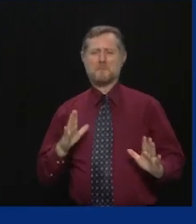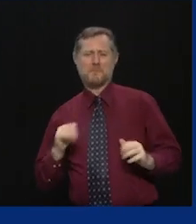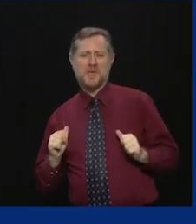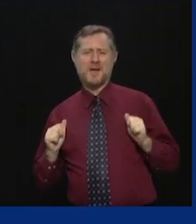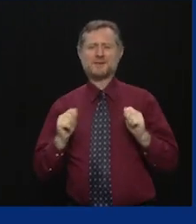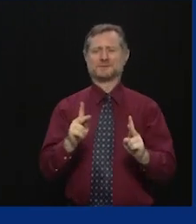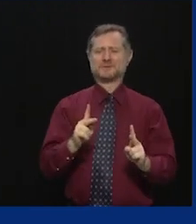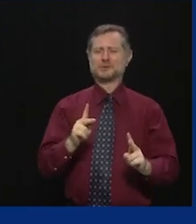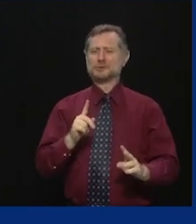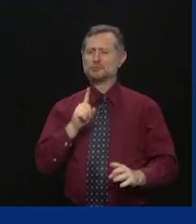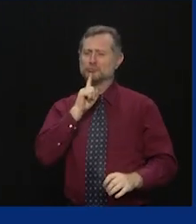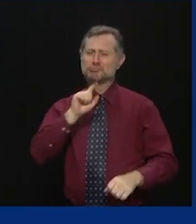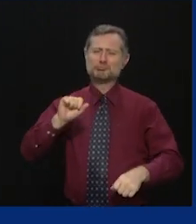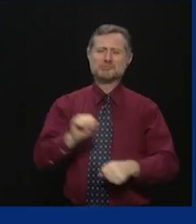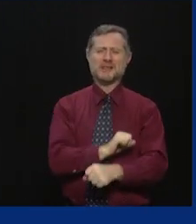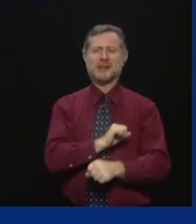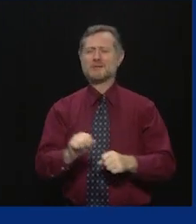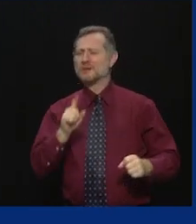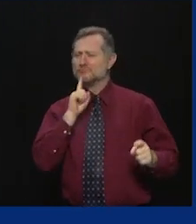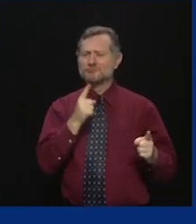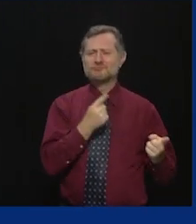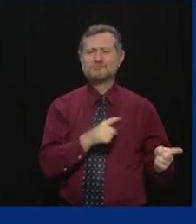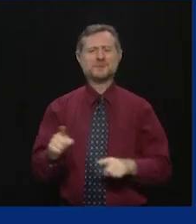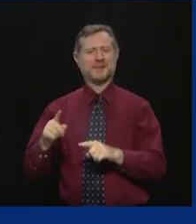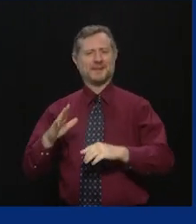in buildings like this.